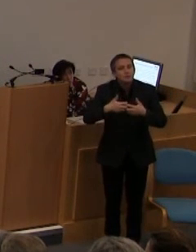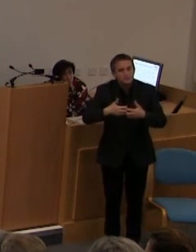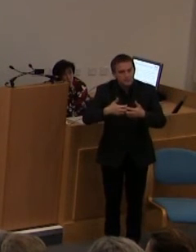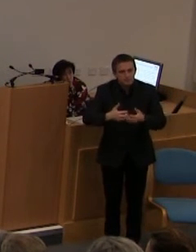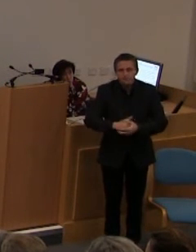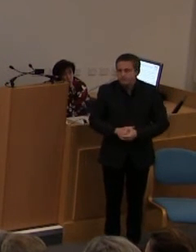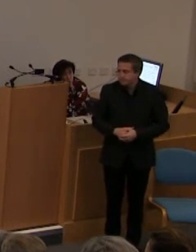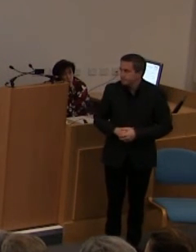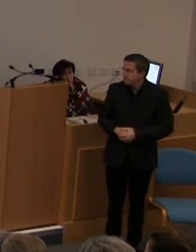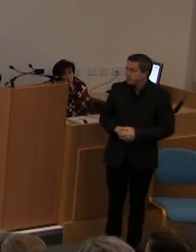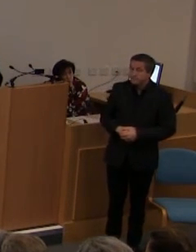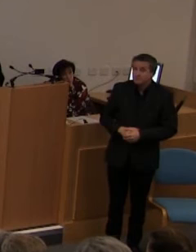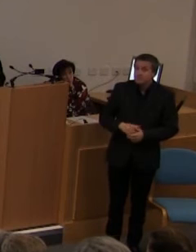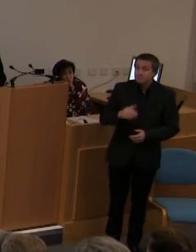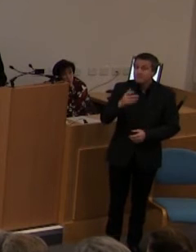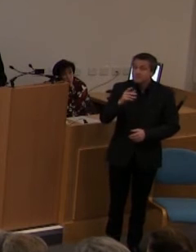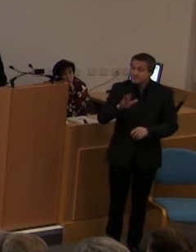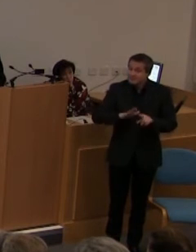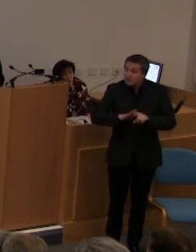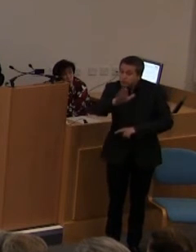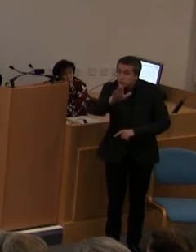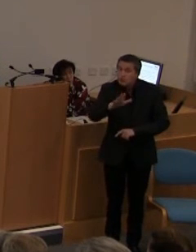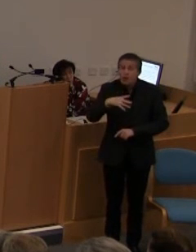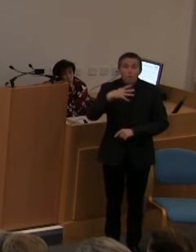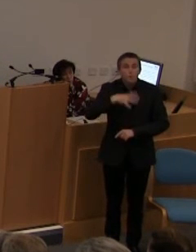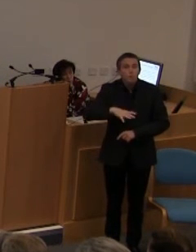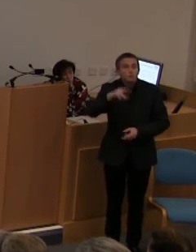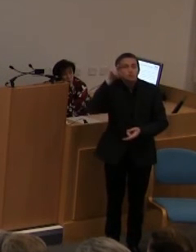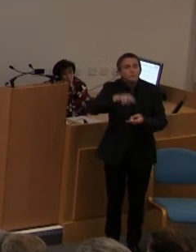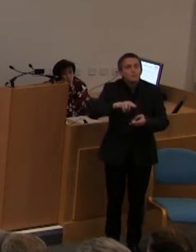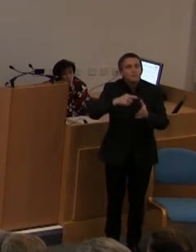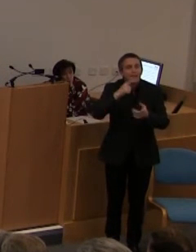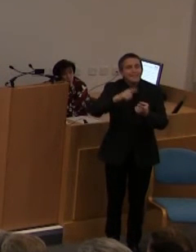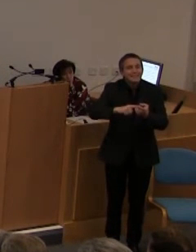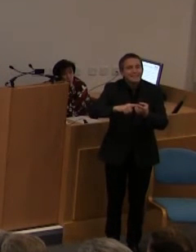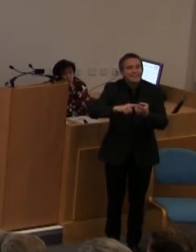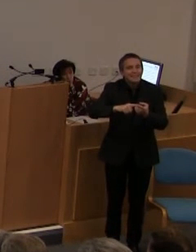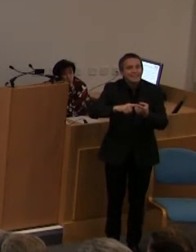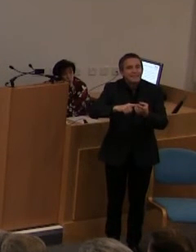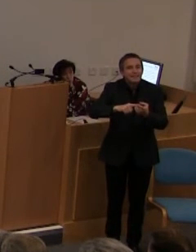We hope there'll be fewer emergency admissions so that we'll be able to devote more resources